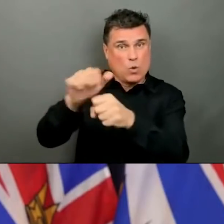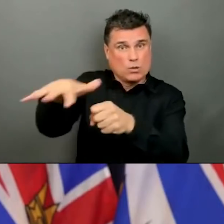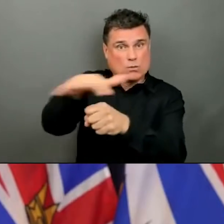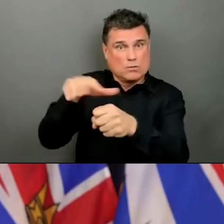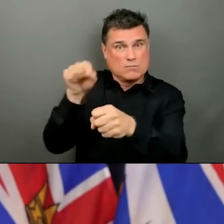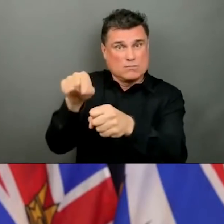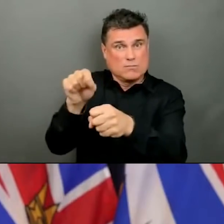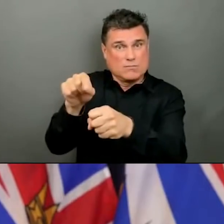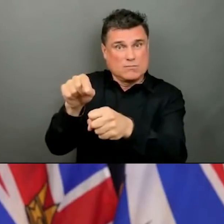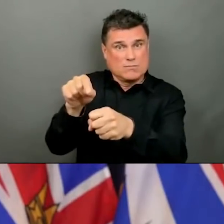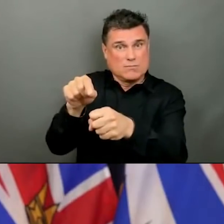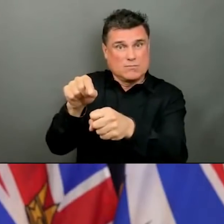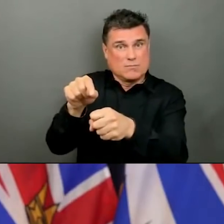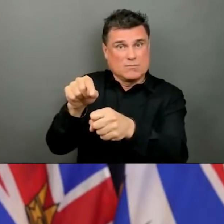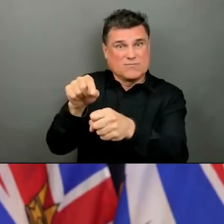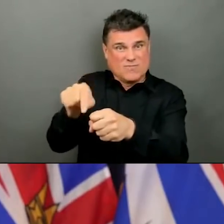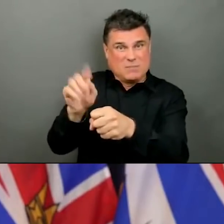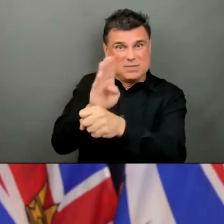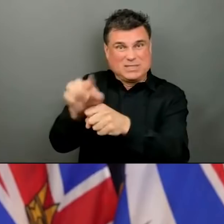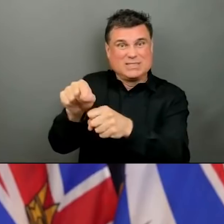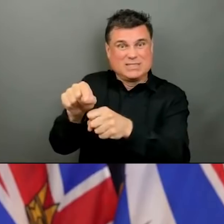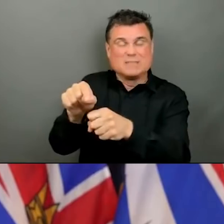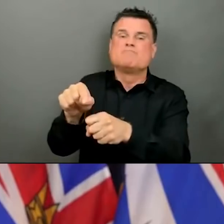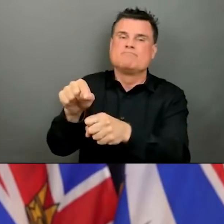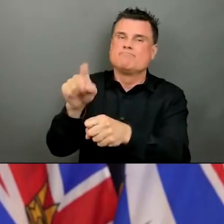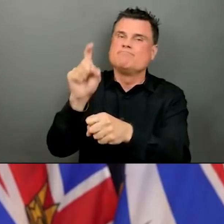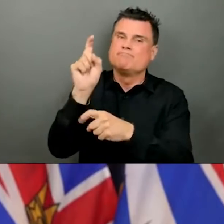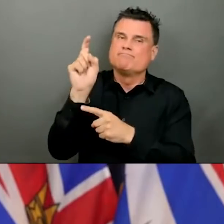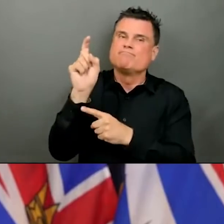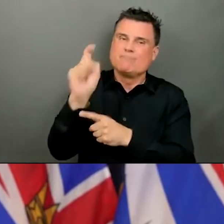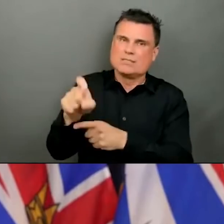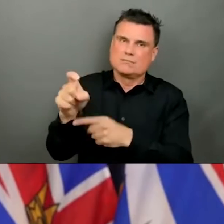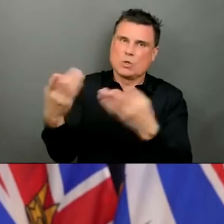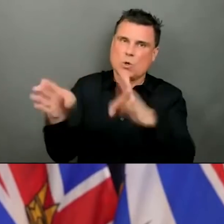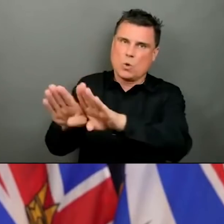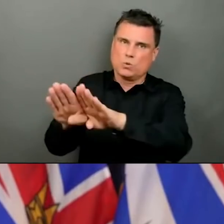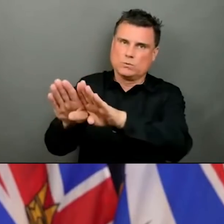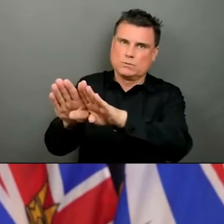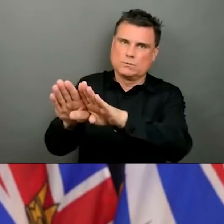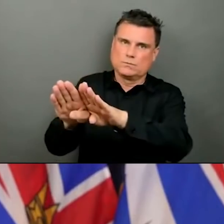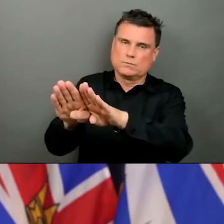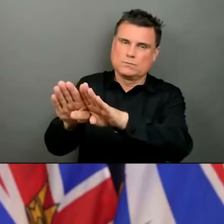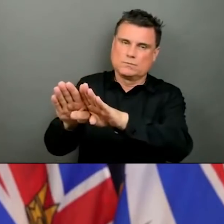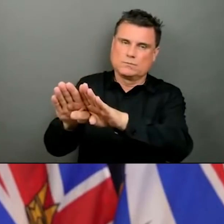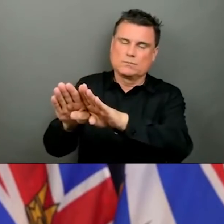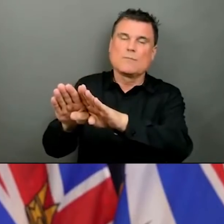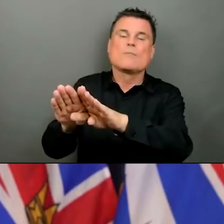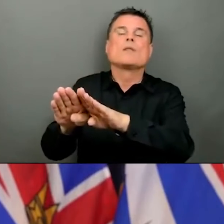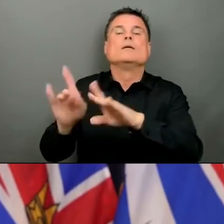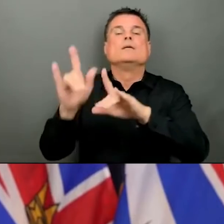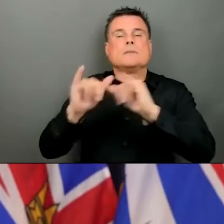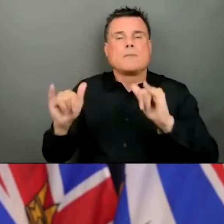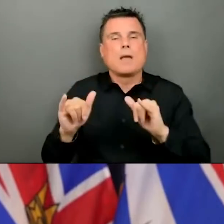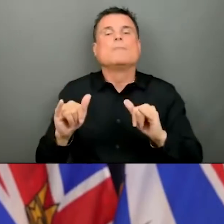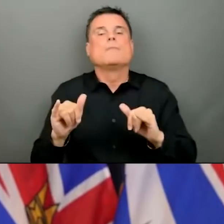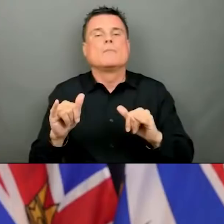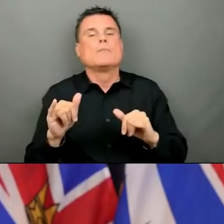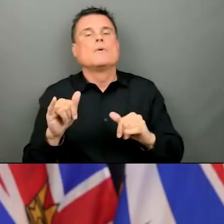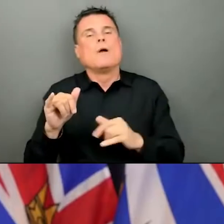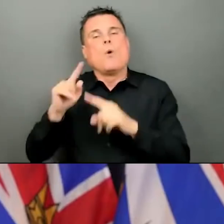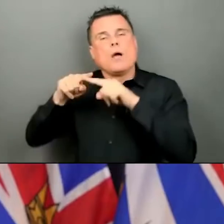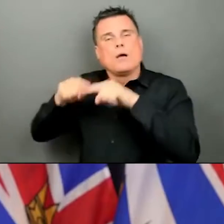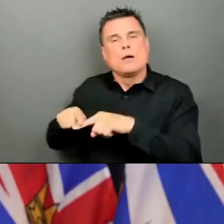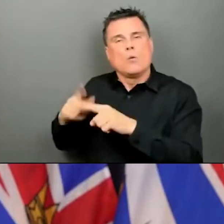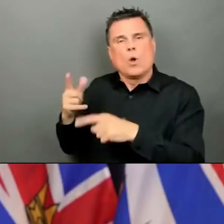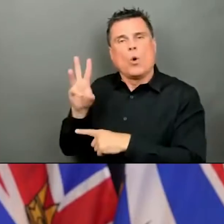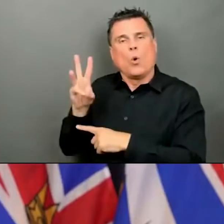and we'll be using WorkSafe inspectors to close those businesses if required, to contain outbreaks and to make sure that we're keeping